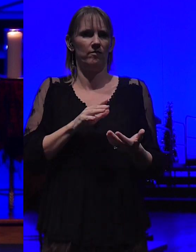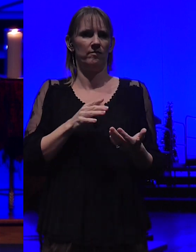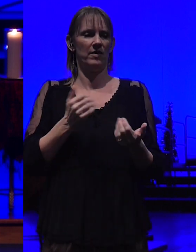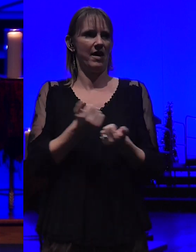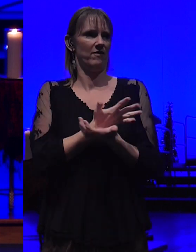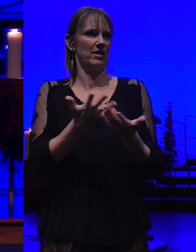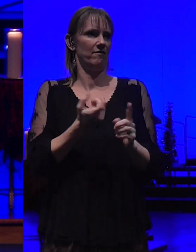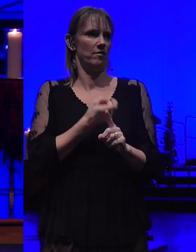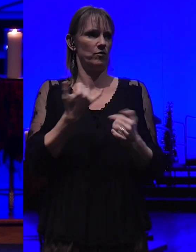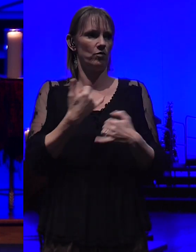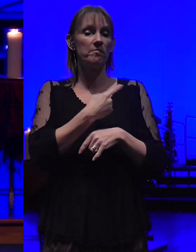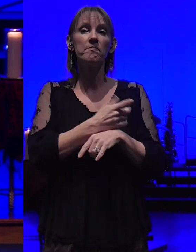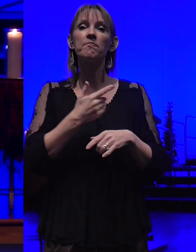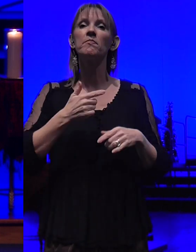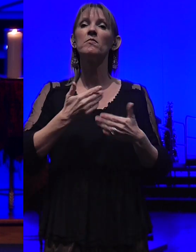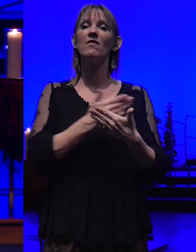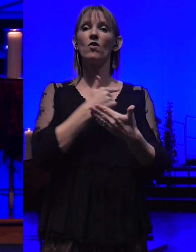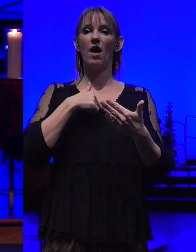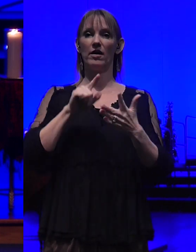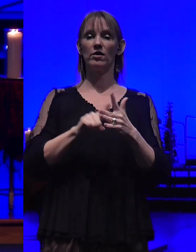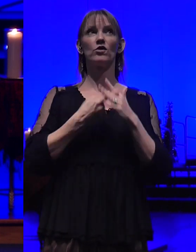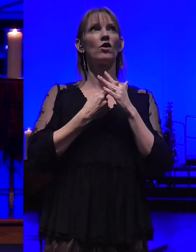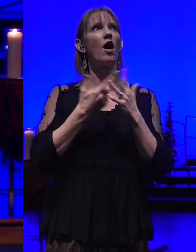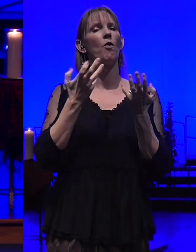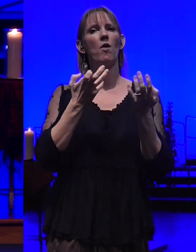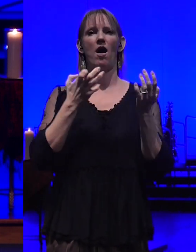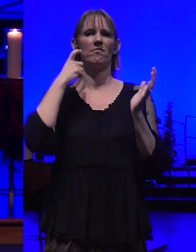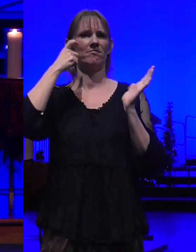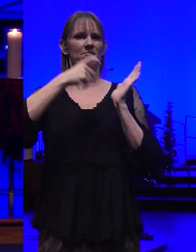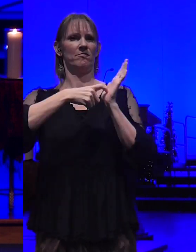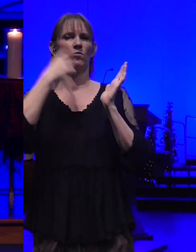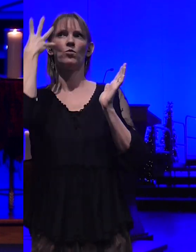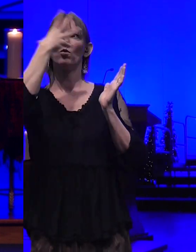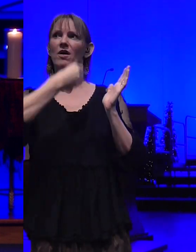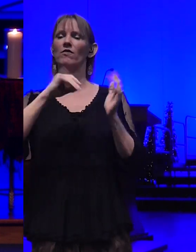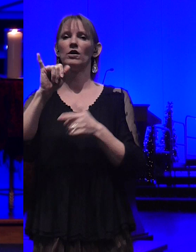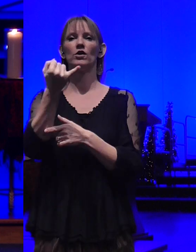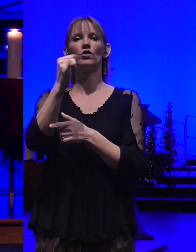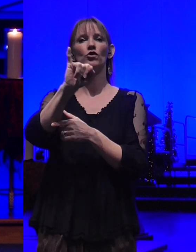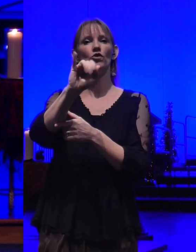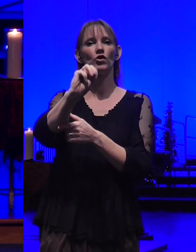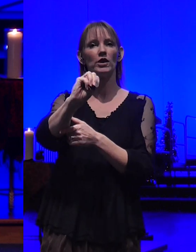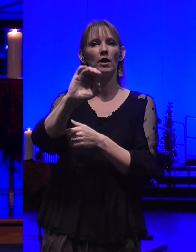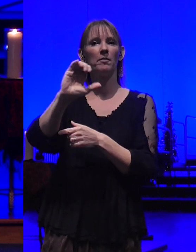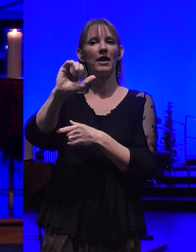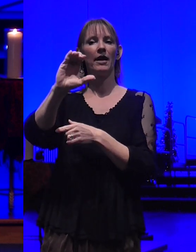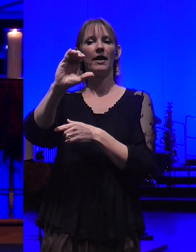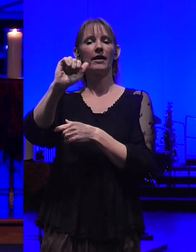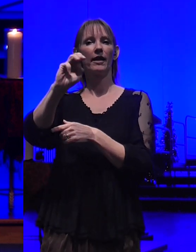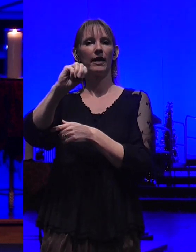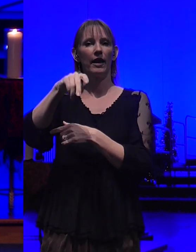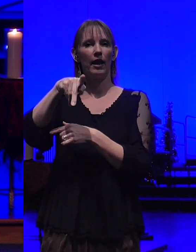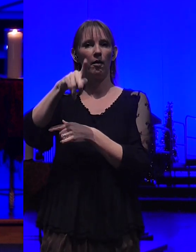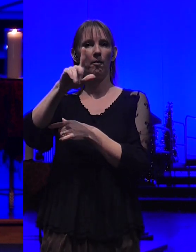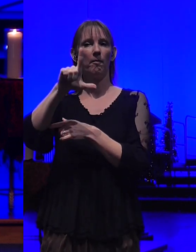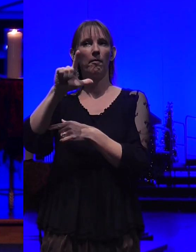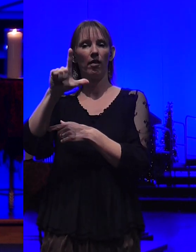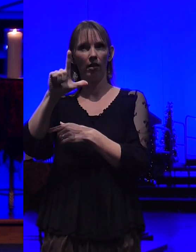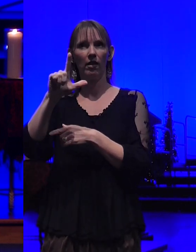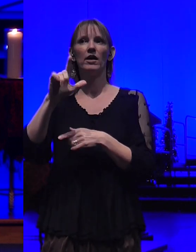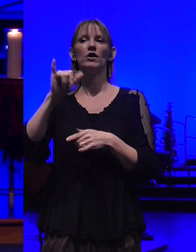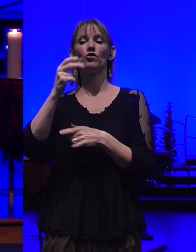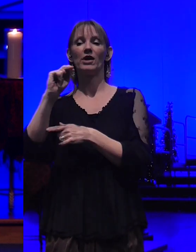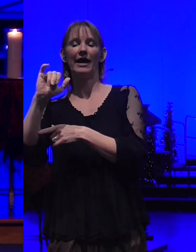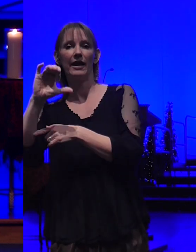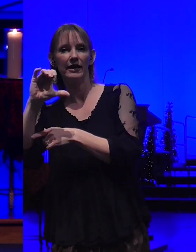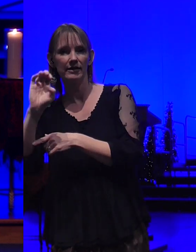in, I want to just also sing my praises to that beautiful Jim Campbell and Janice and family. My love is with